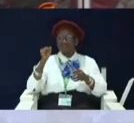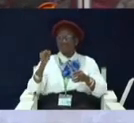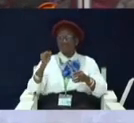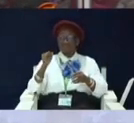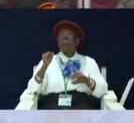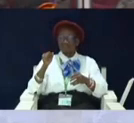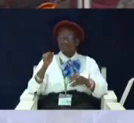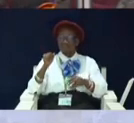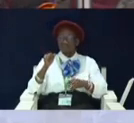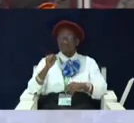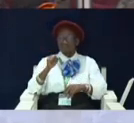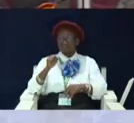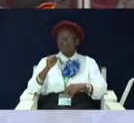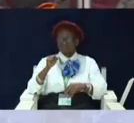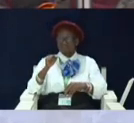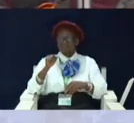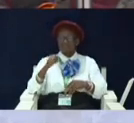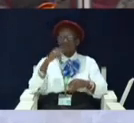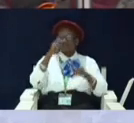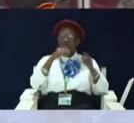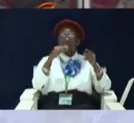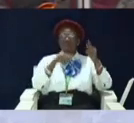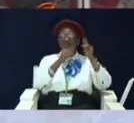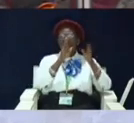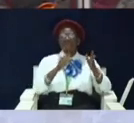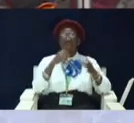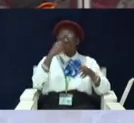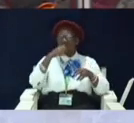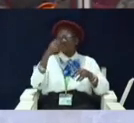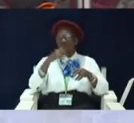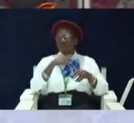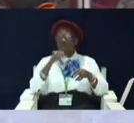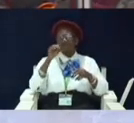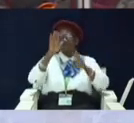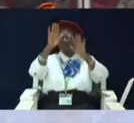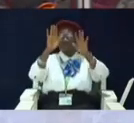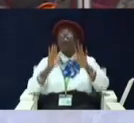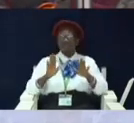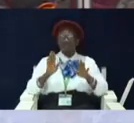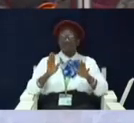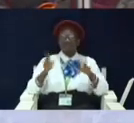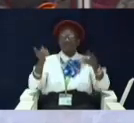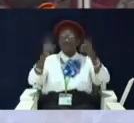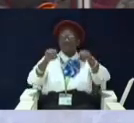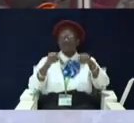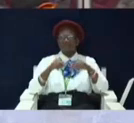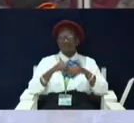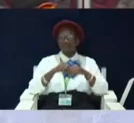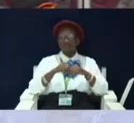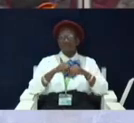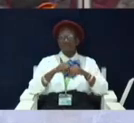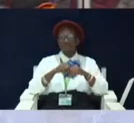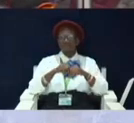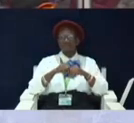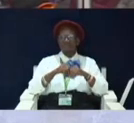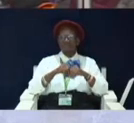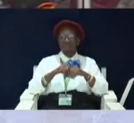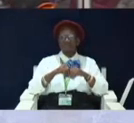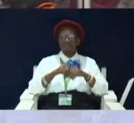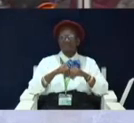Prophet spoke. And the miracle happens. Best ni ise iyanu tele.